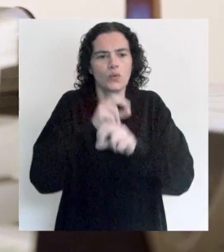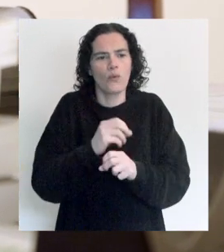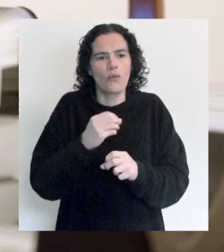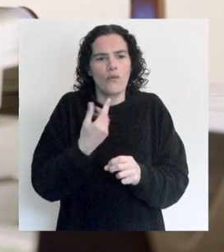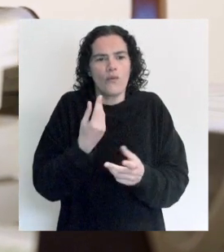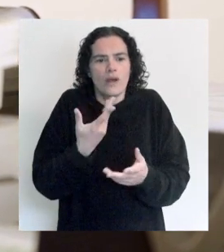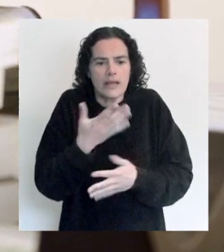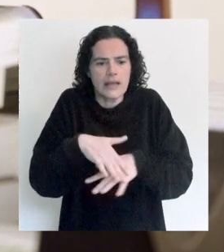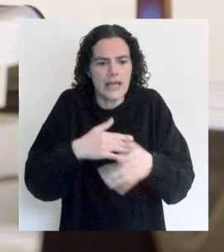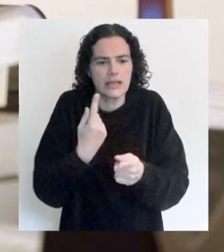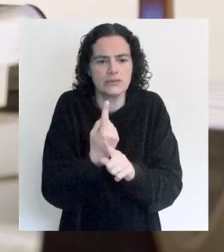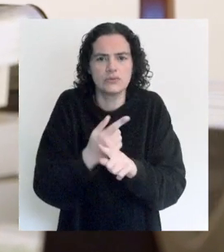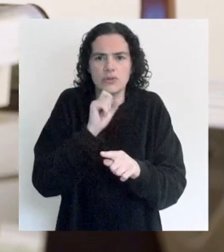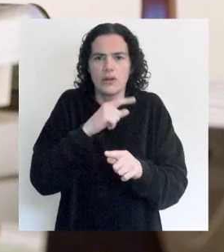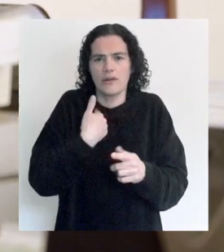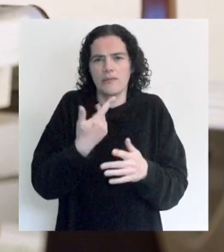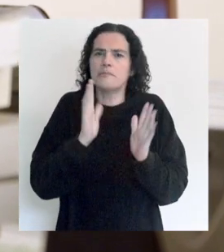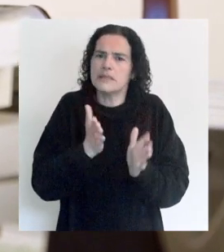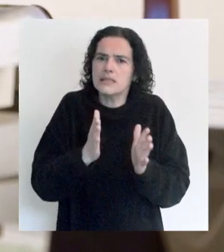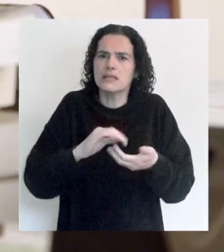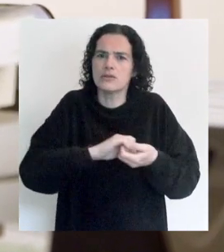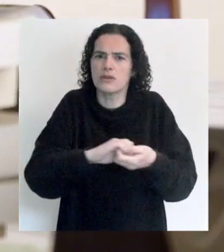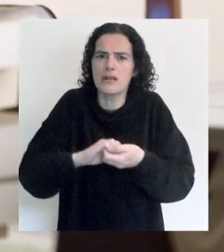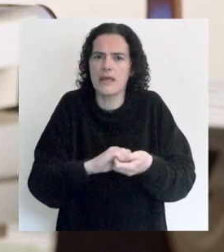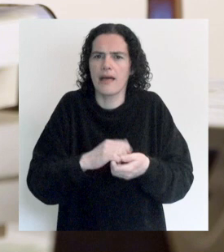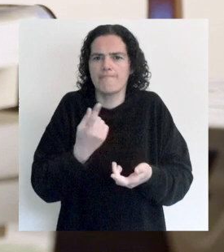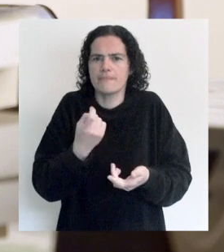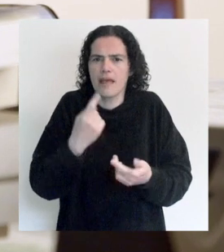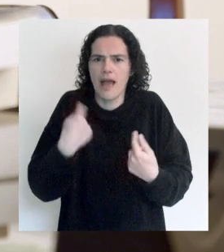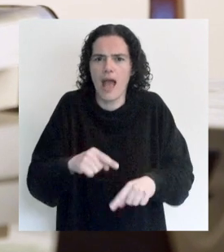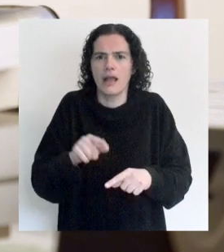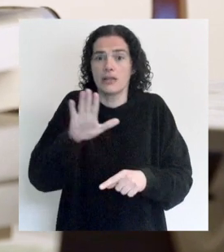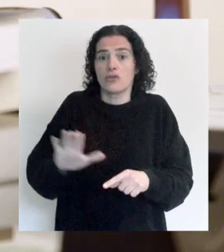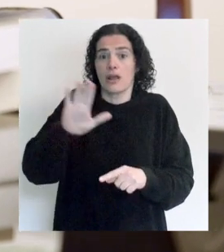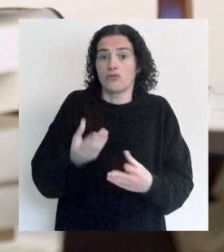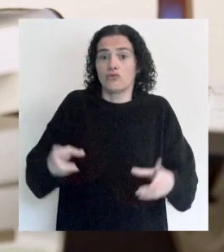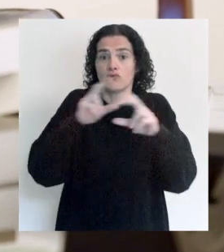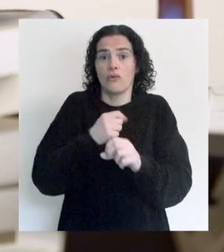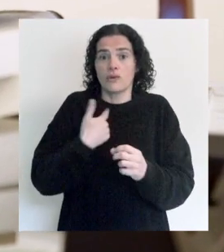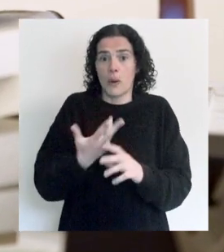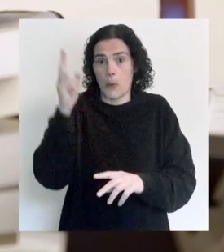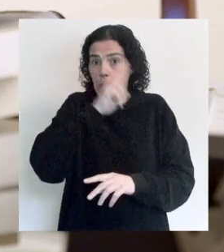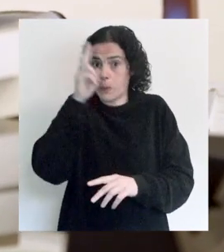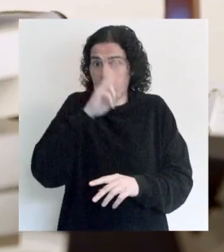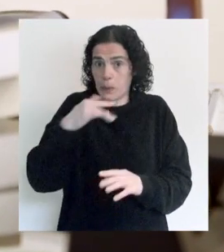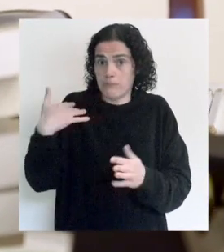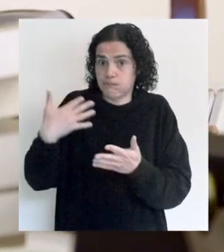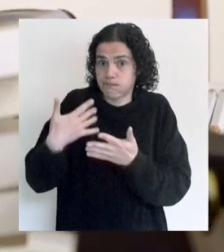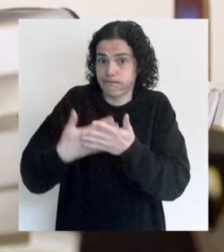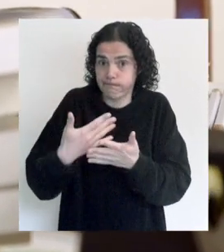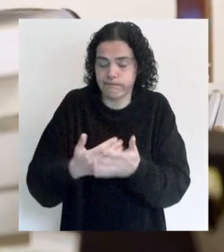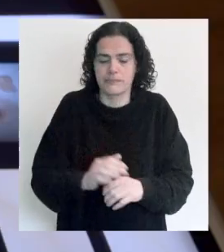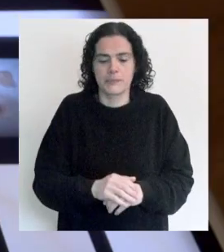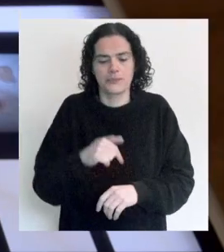new counter-reactions which have to do with a lack of solidarity, with new nationalisms which has been exacerbated actually through the COVID